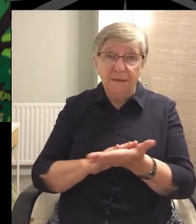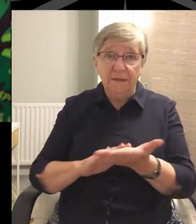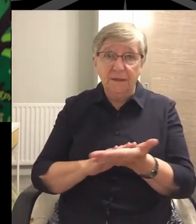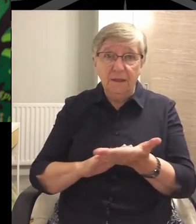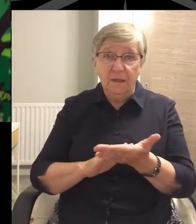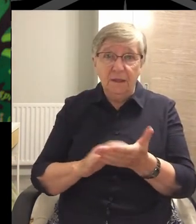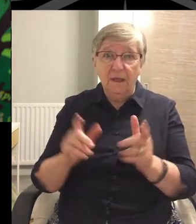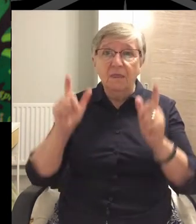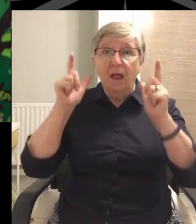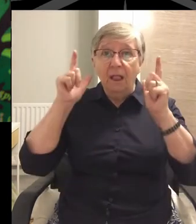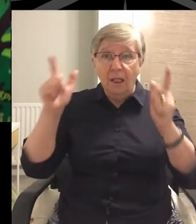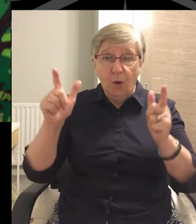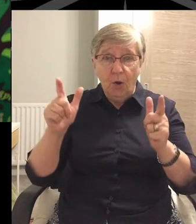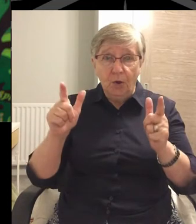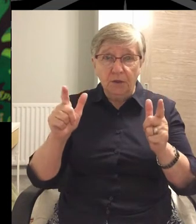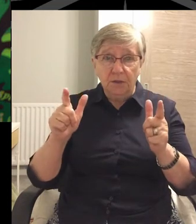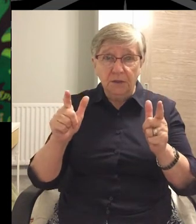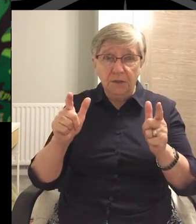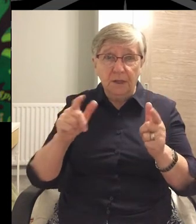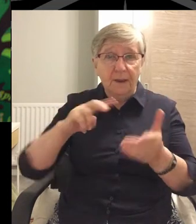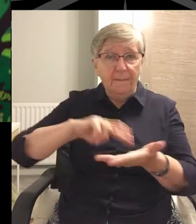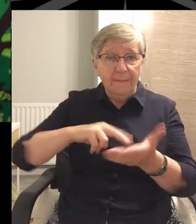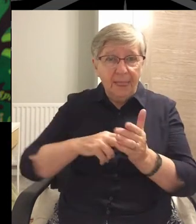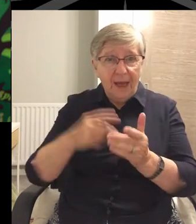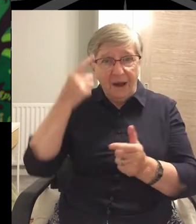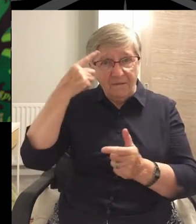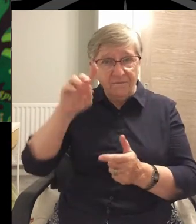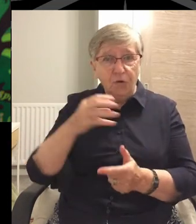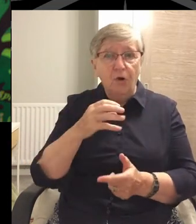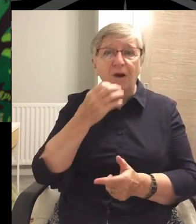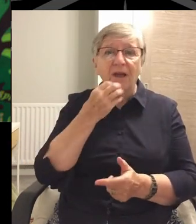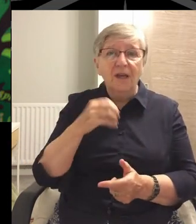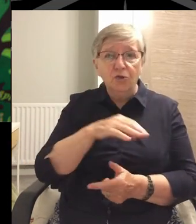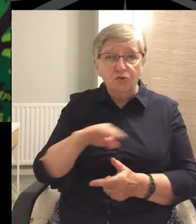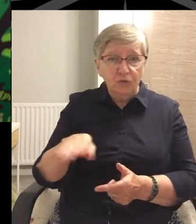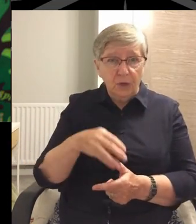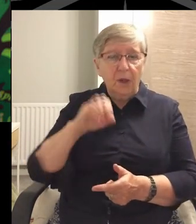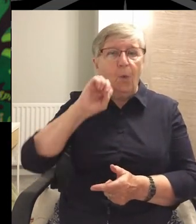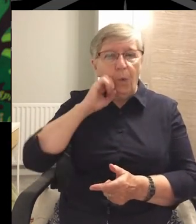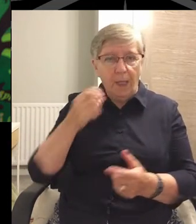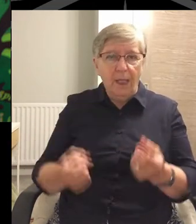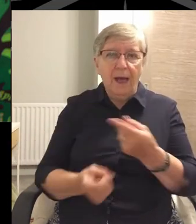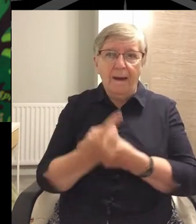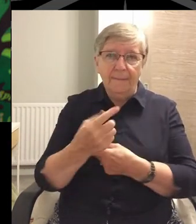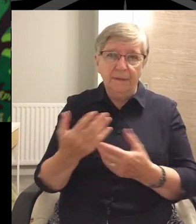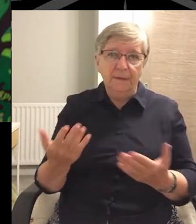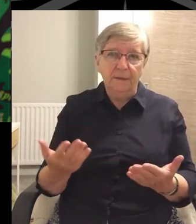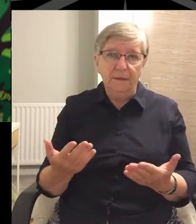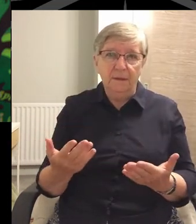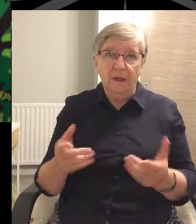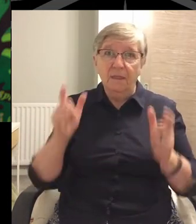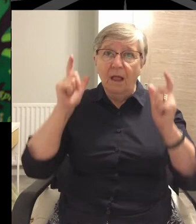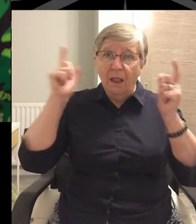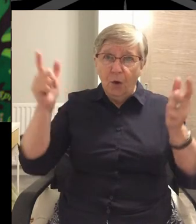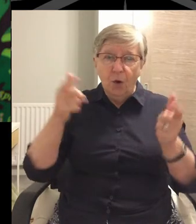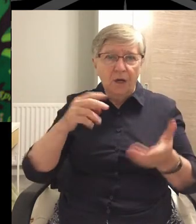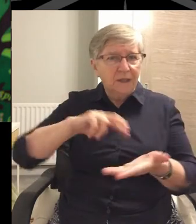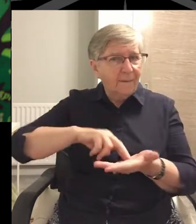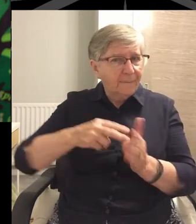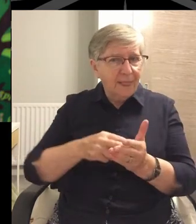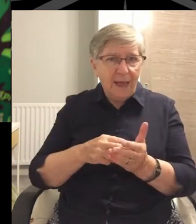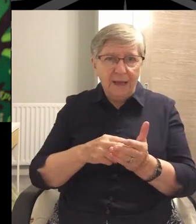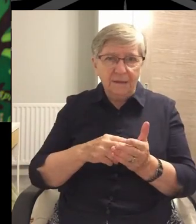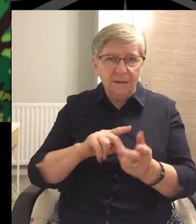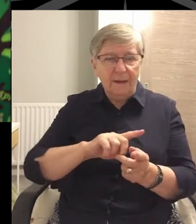mean that the Lord's ultimate purposes for Israel and the nations would be fulfilled. The Lord